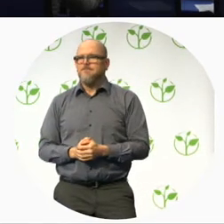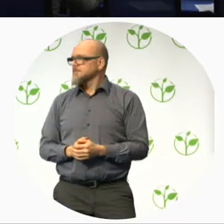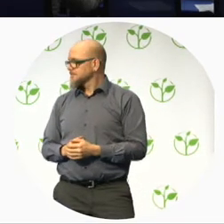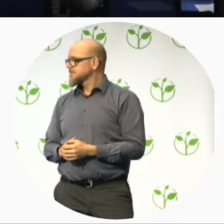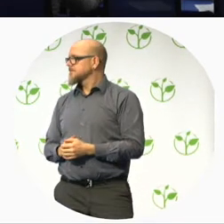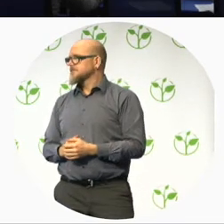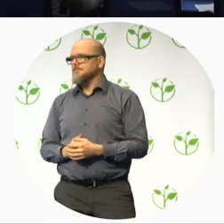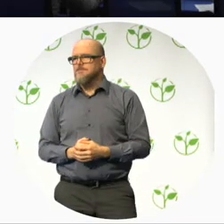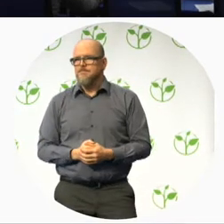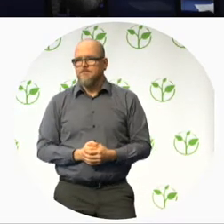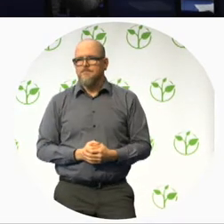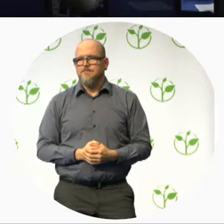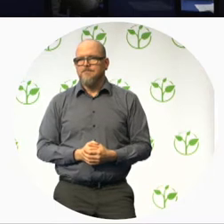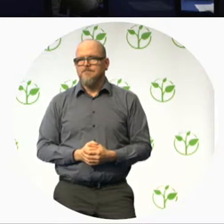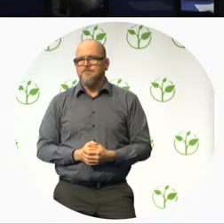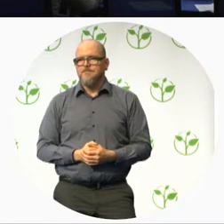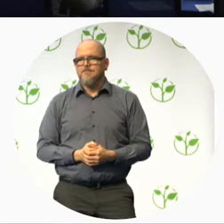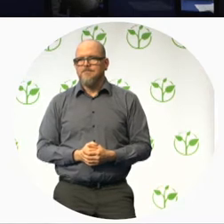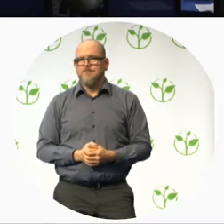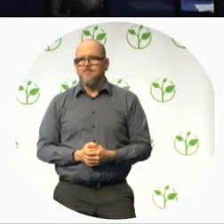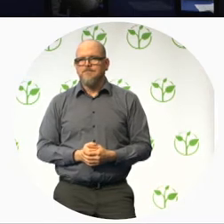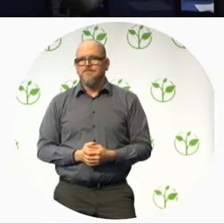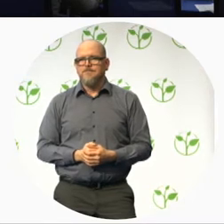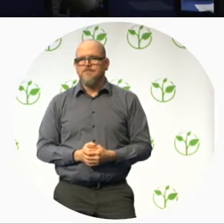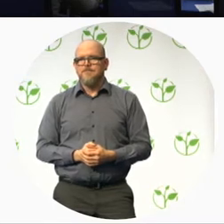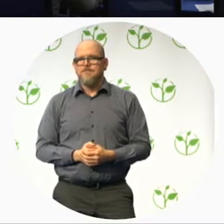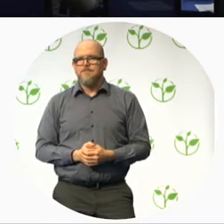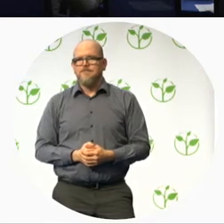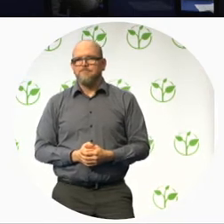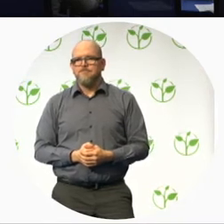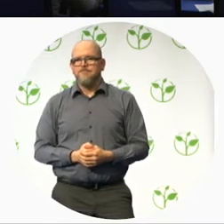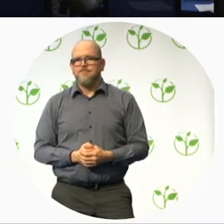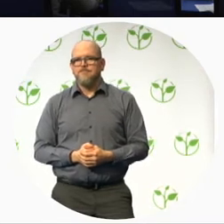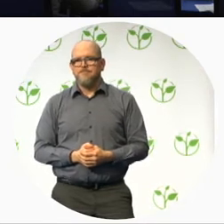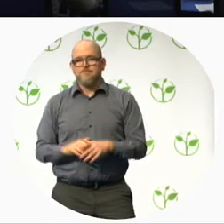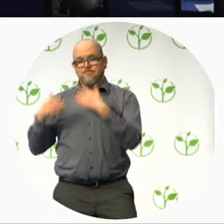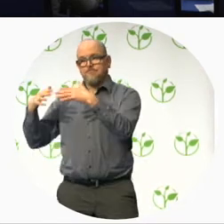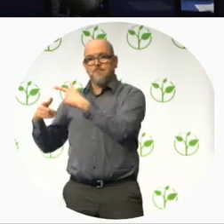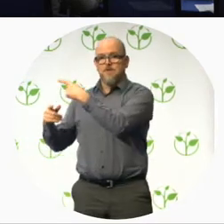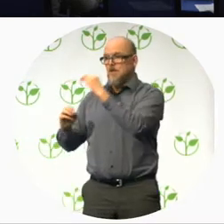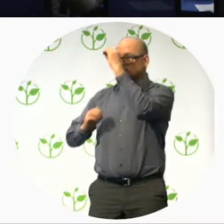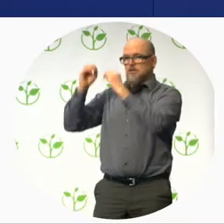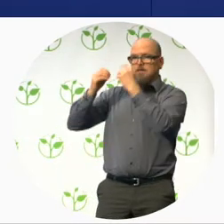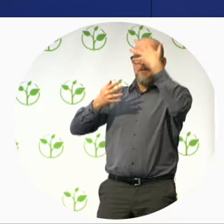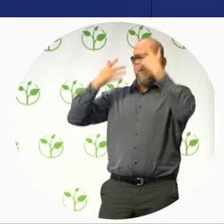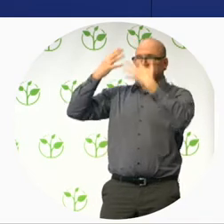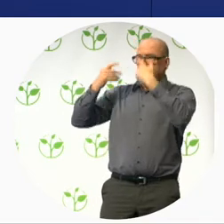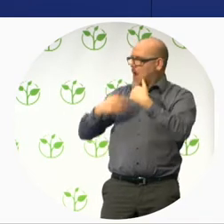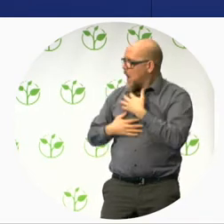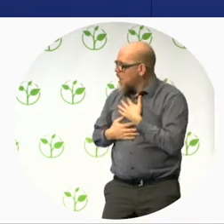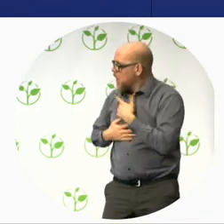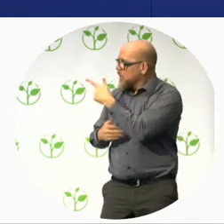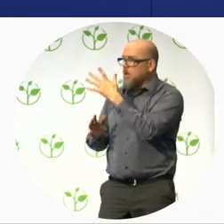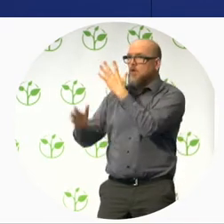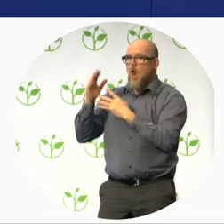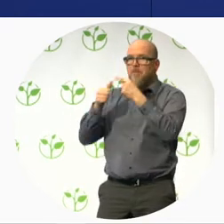Thank you for sharing some frankly shocking statistics on how many interpreters are available for people in South America.